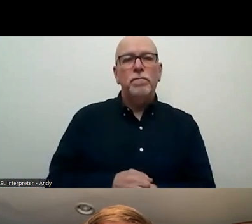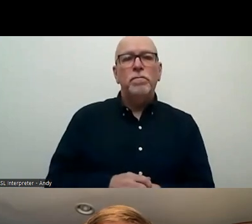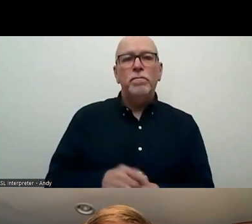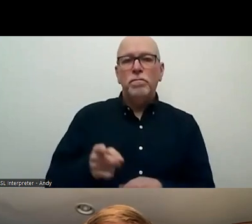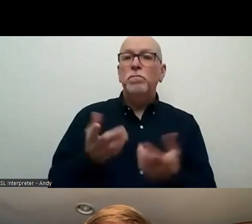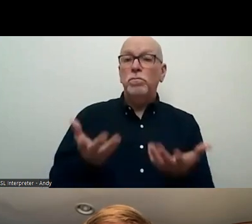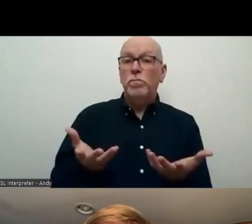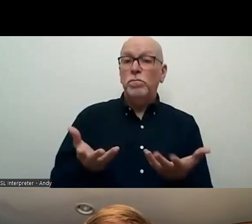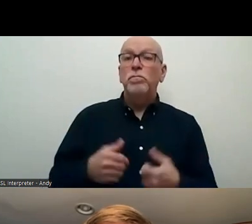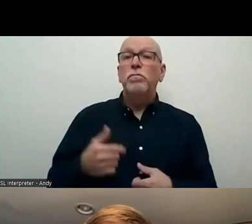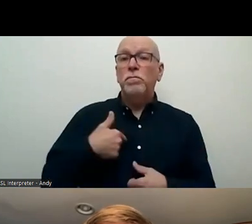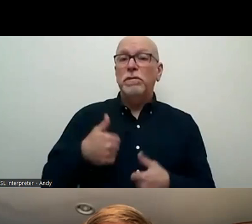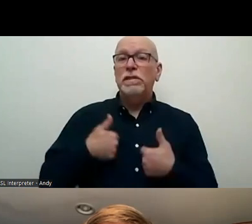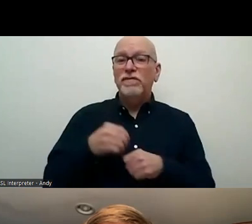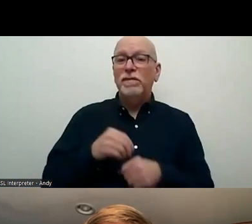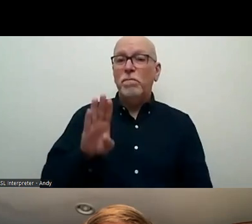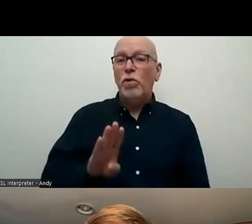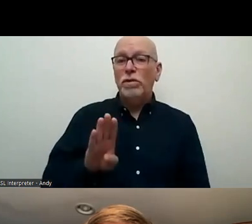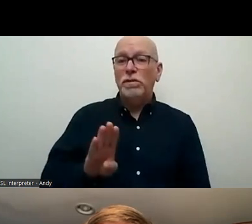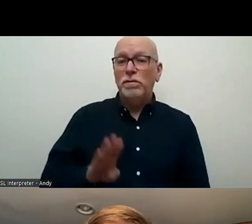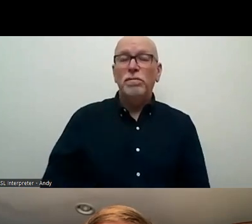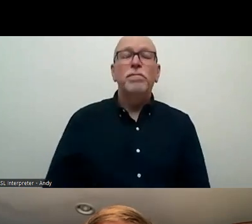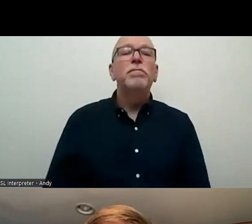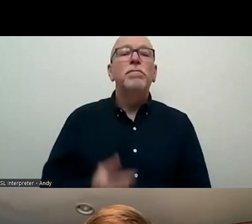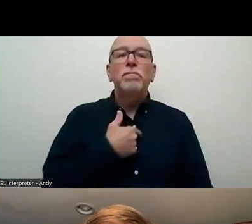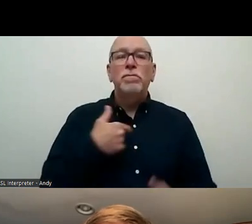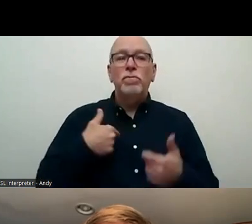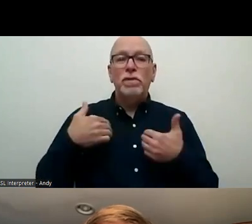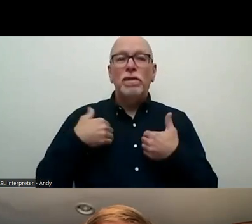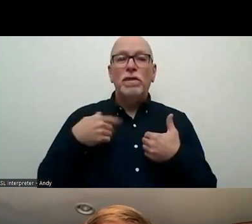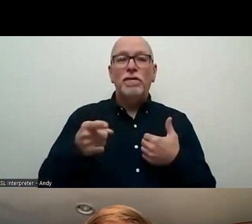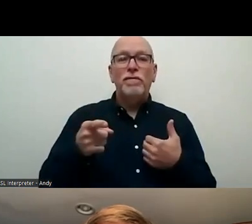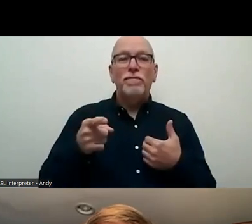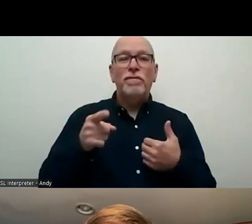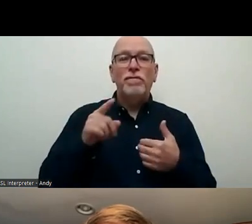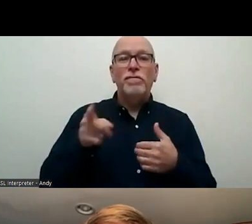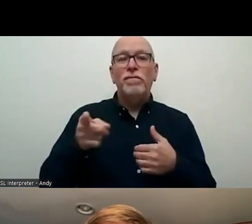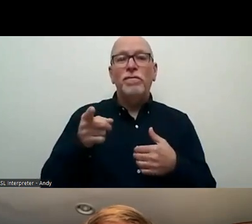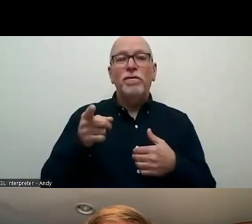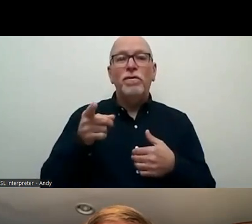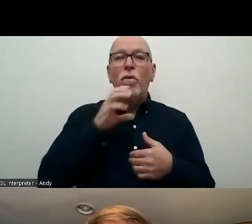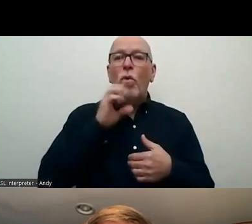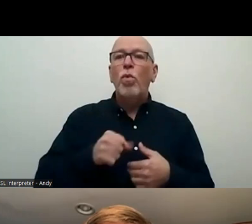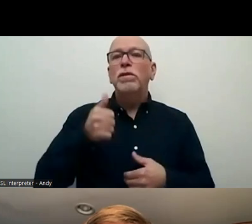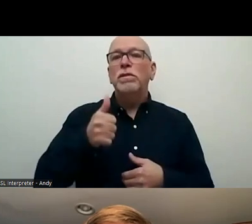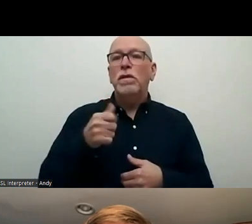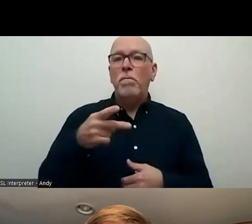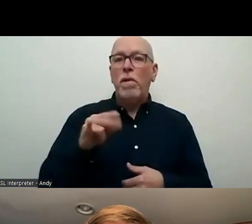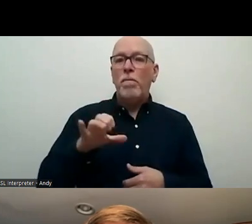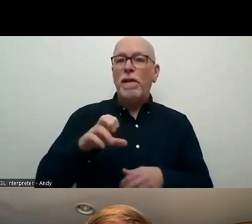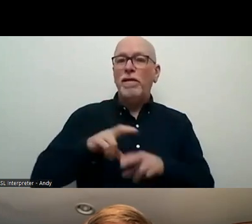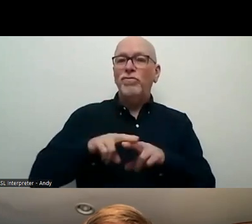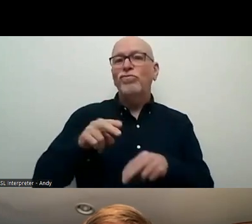well i live in boston and we have the country's oldest public transit line amongst